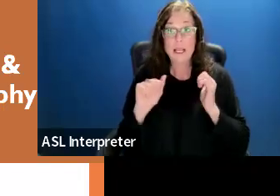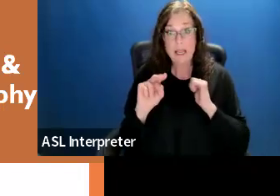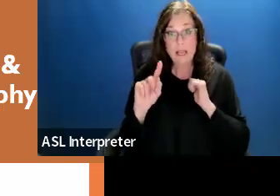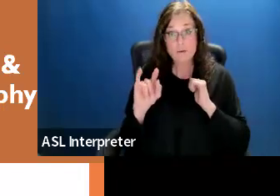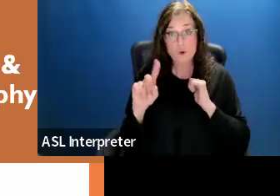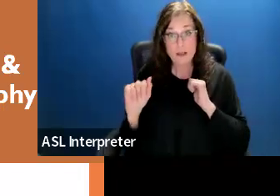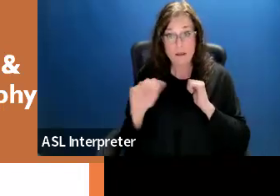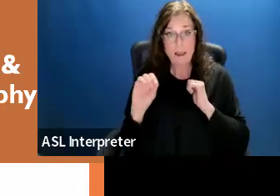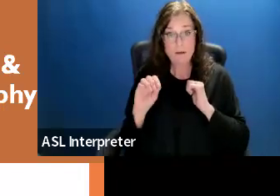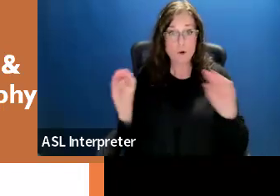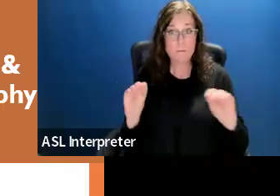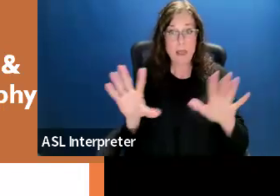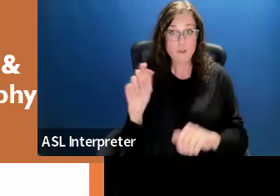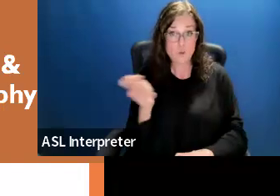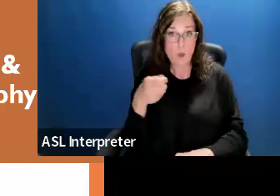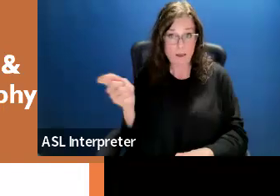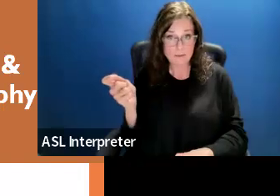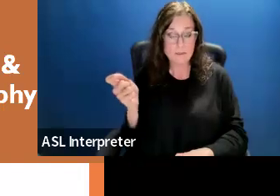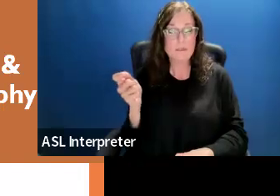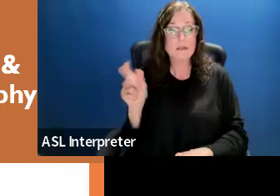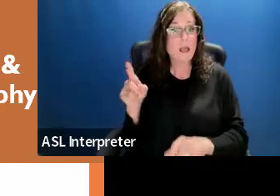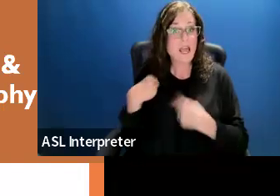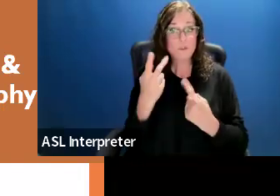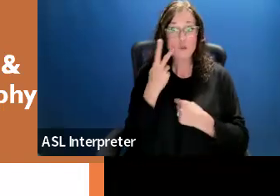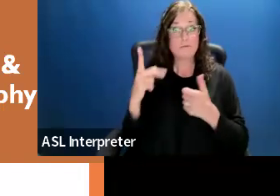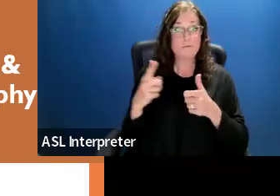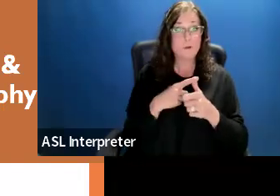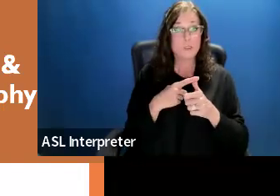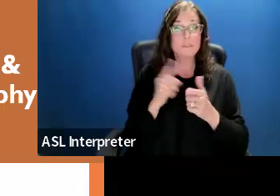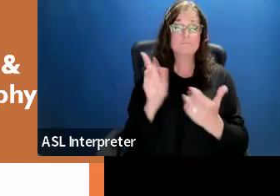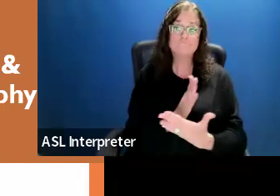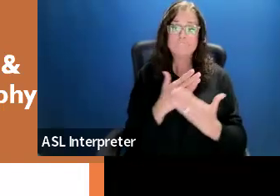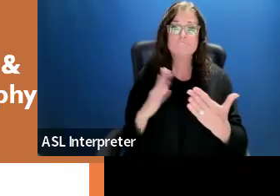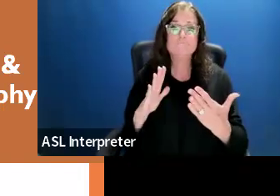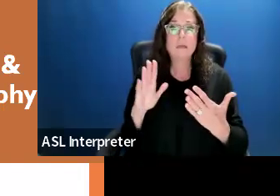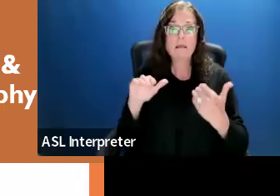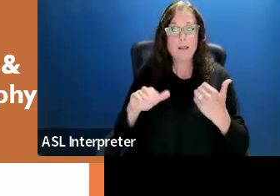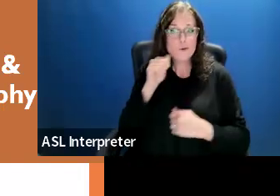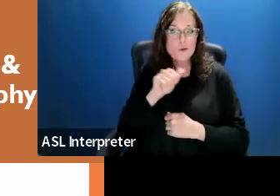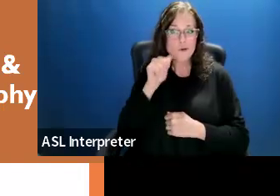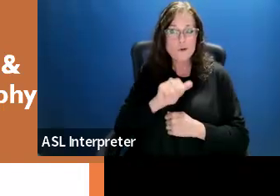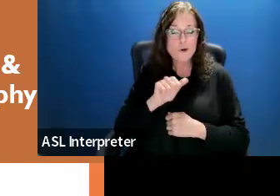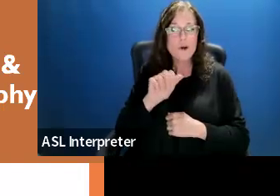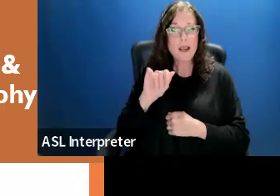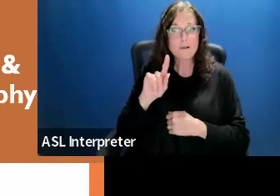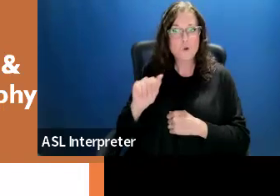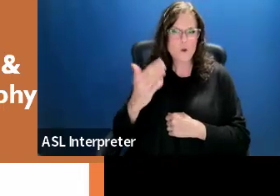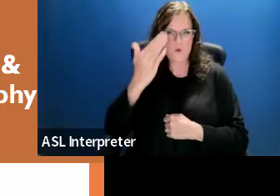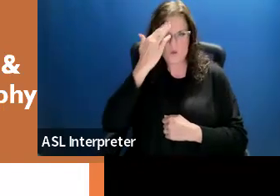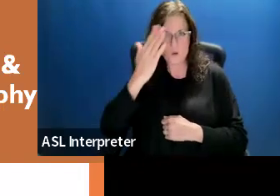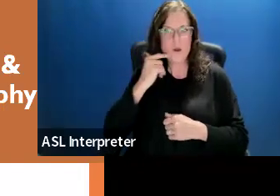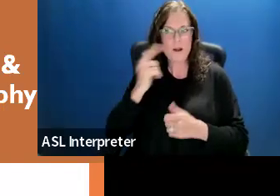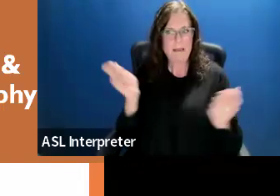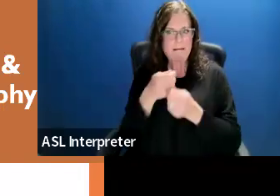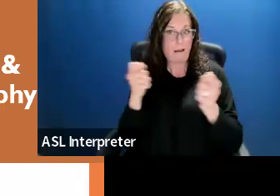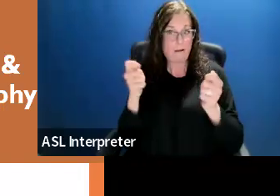Antonia and her magic wand. Ever since she saw her first symphony orchestra as a little girl, Antonia Braco knew she wanted to be a